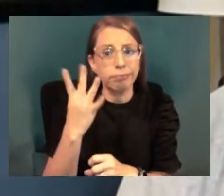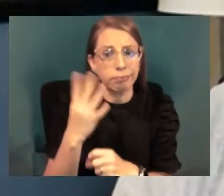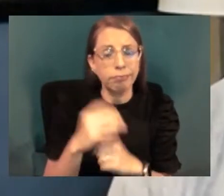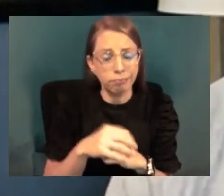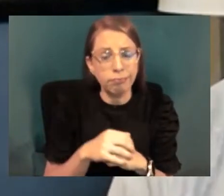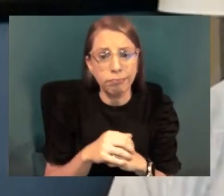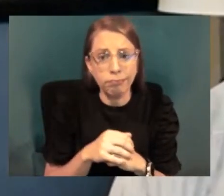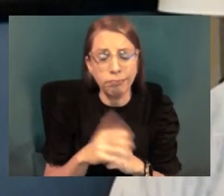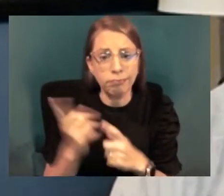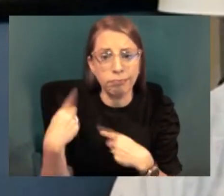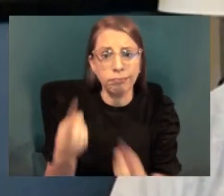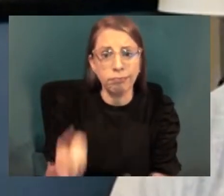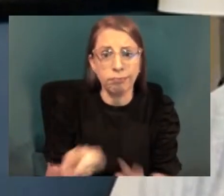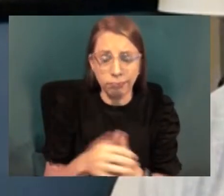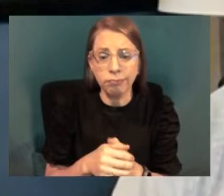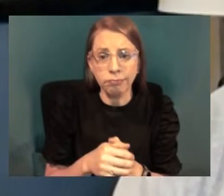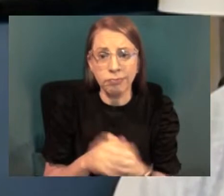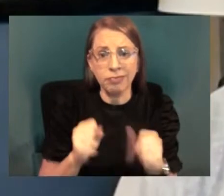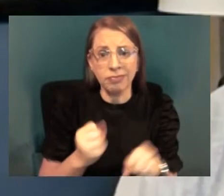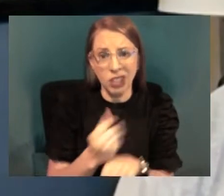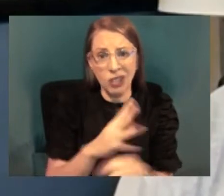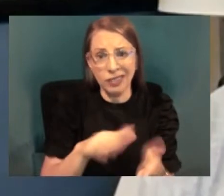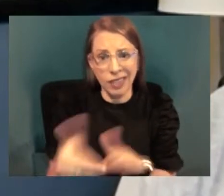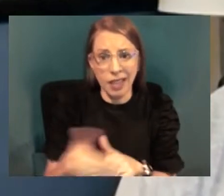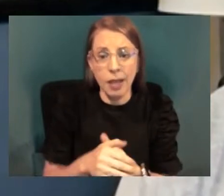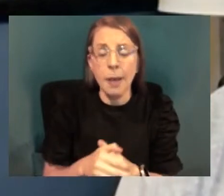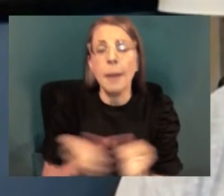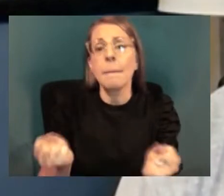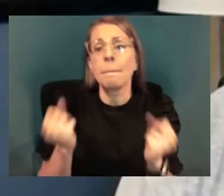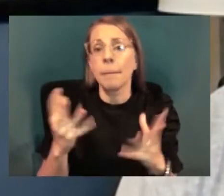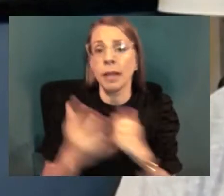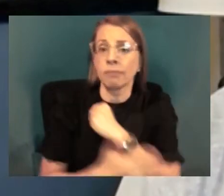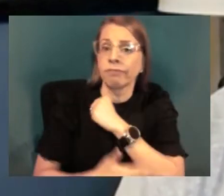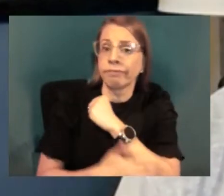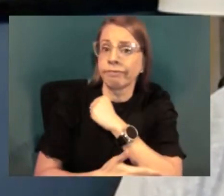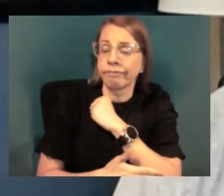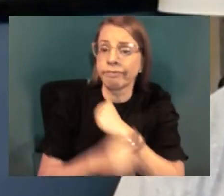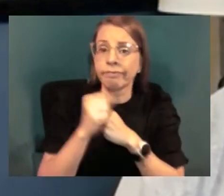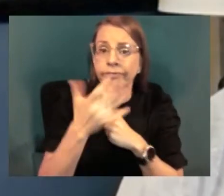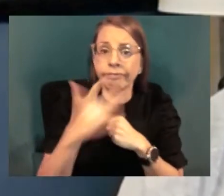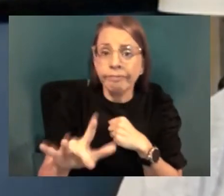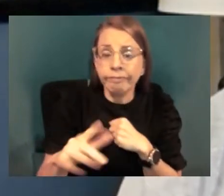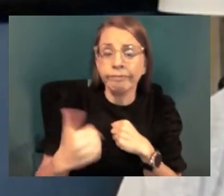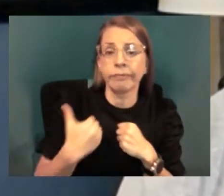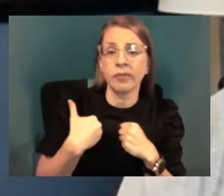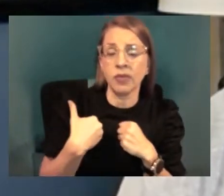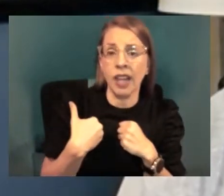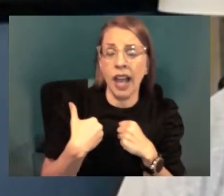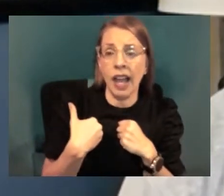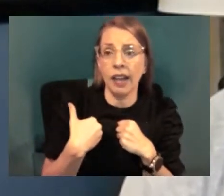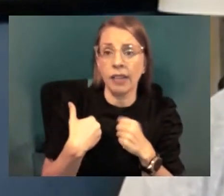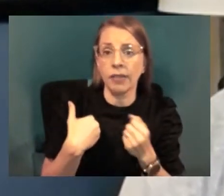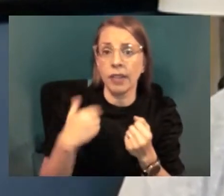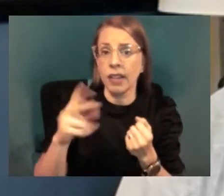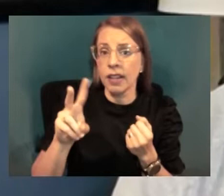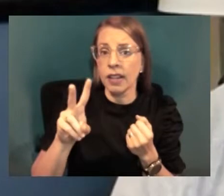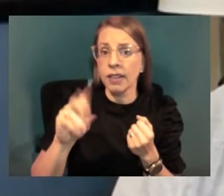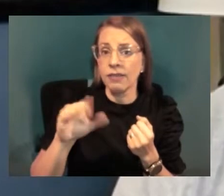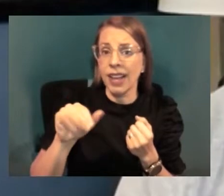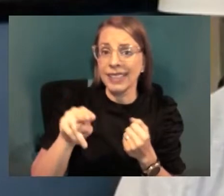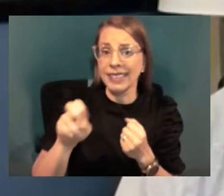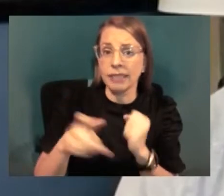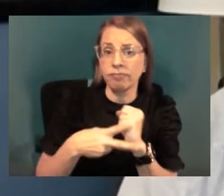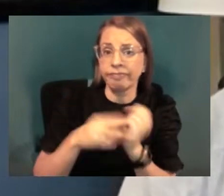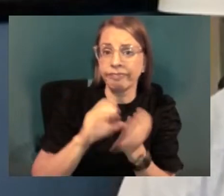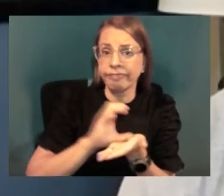mortality. All of the countries aren't as fortunate to have a surplus of vaccine as we are. So